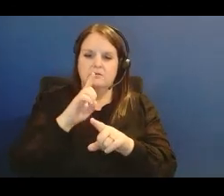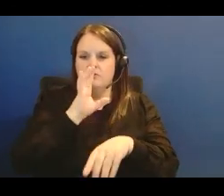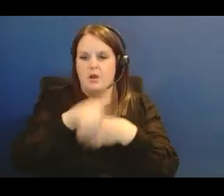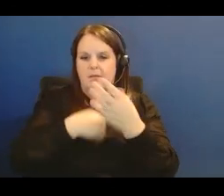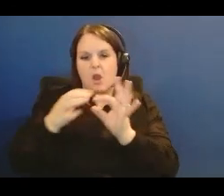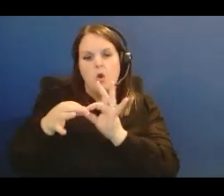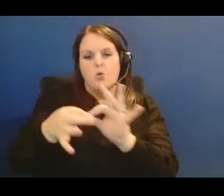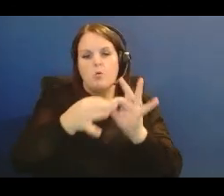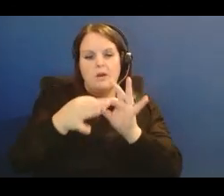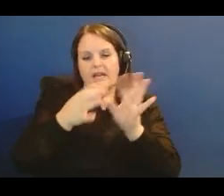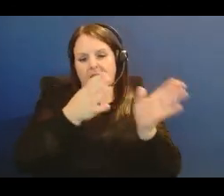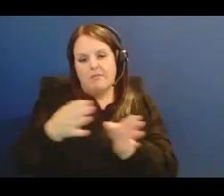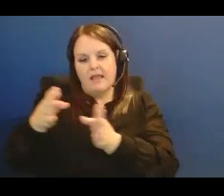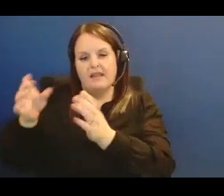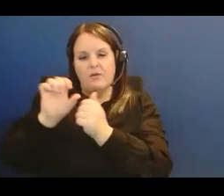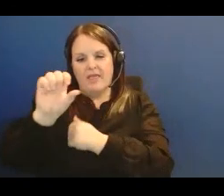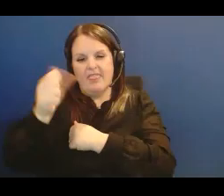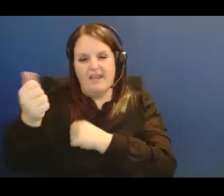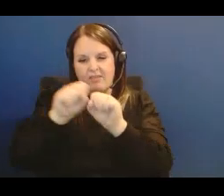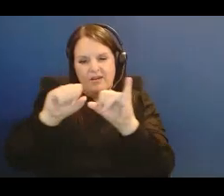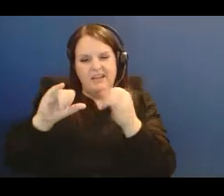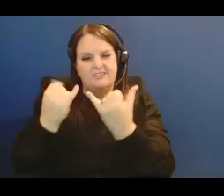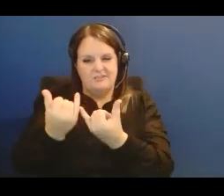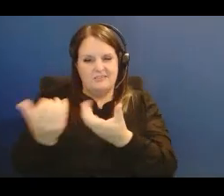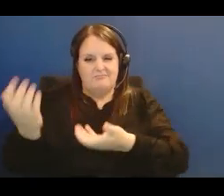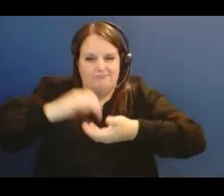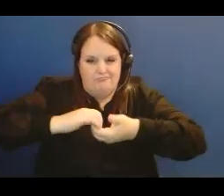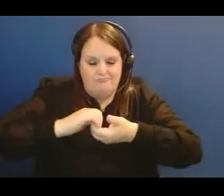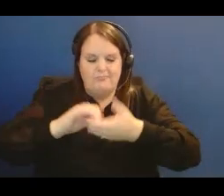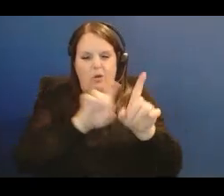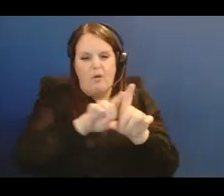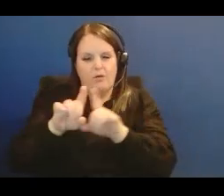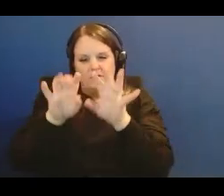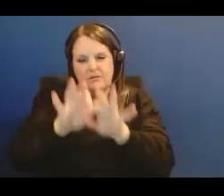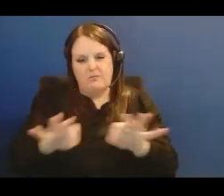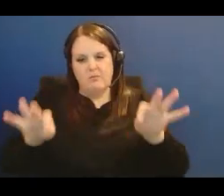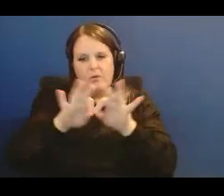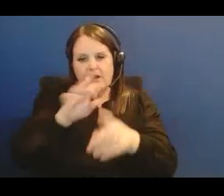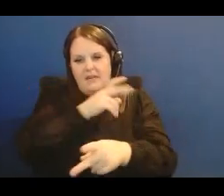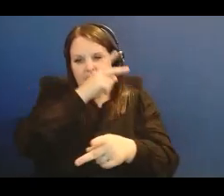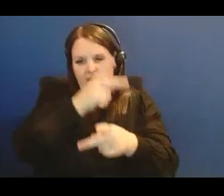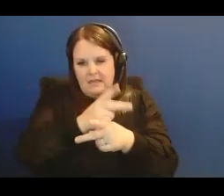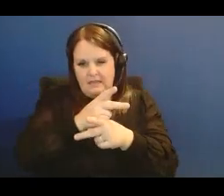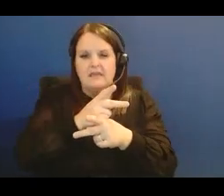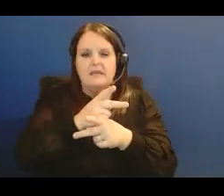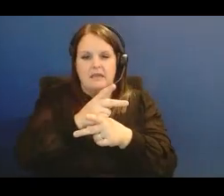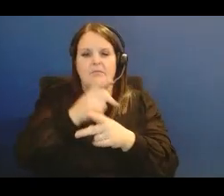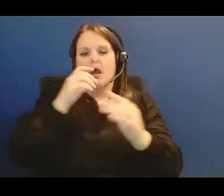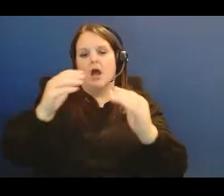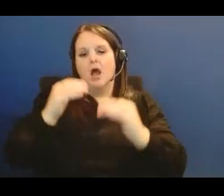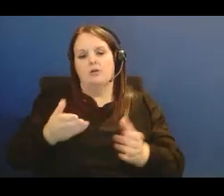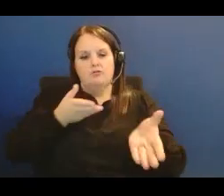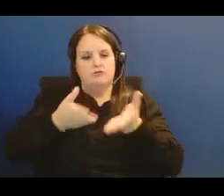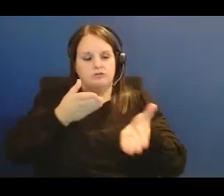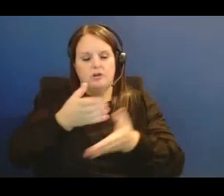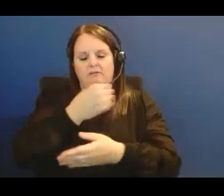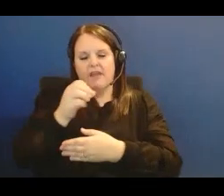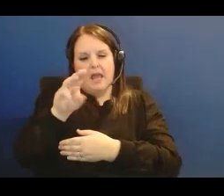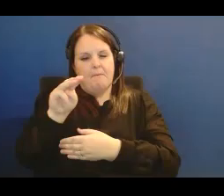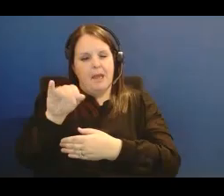across agencies and emphasize the importance of keeping minority and underserved population centered